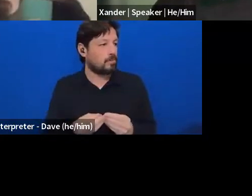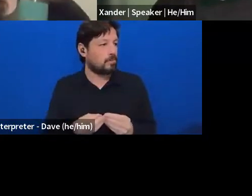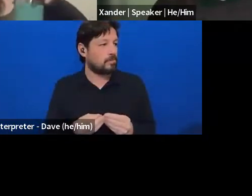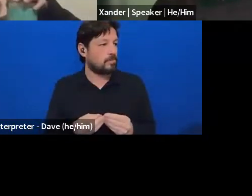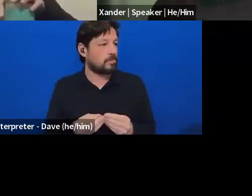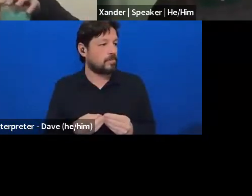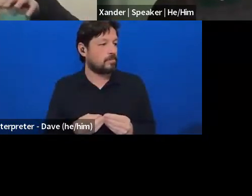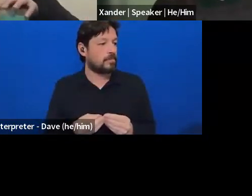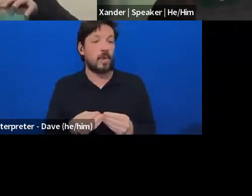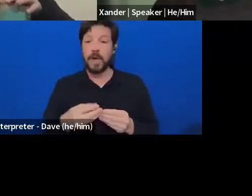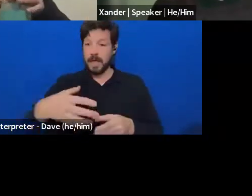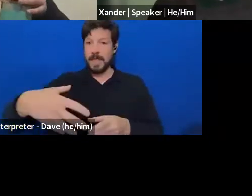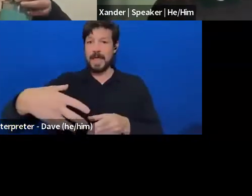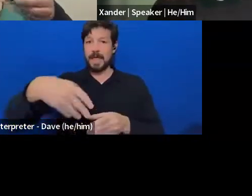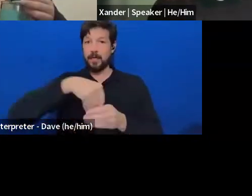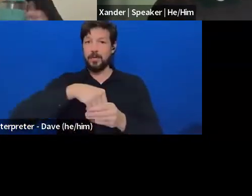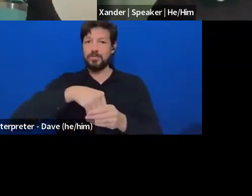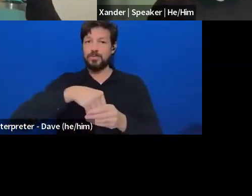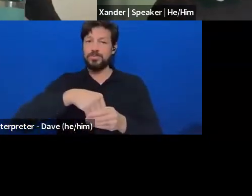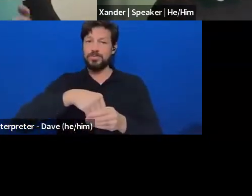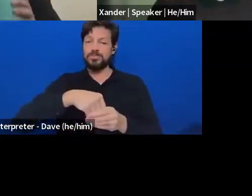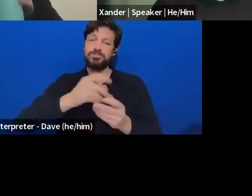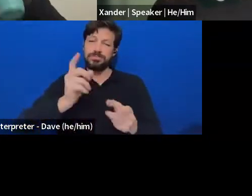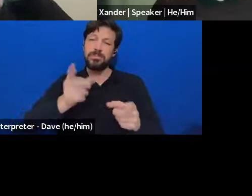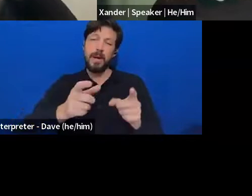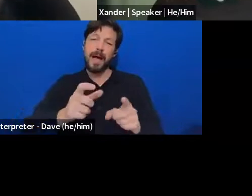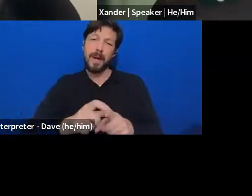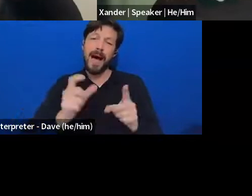inclusion can be tough at times,